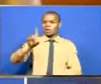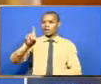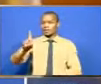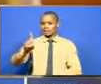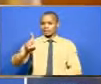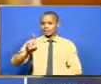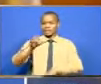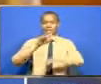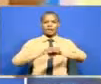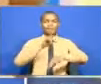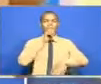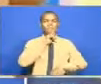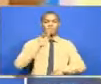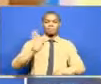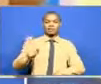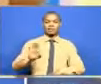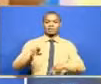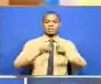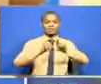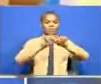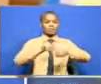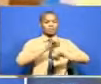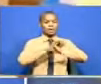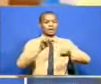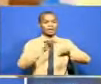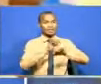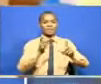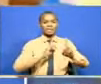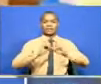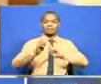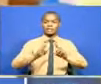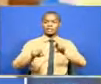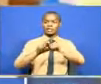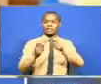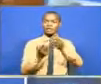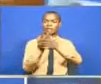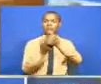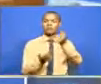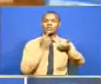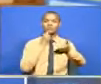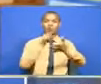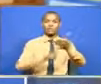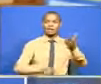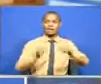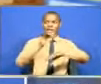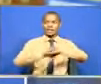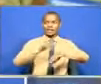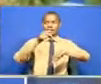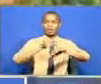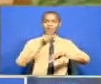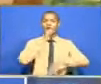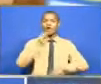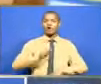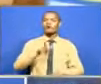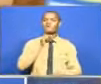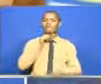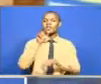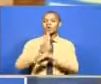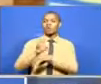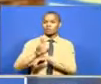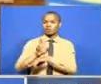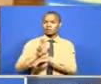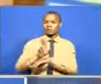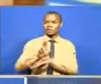Highlands, for dental hygiene. Speaking after being feted, the two said their curiosity was sparked after seeing their grandfather use the Enrygo